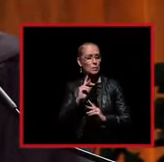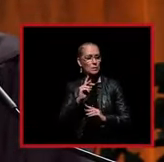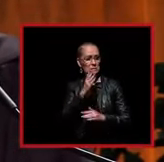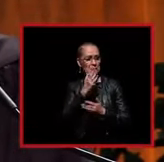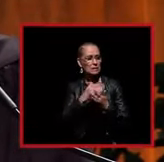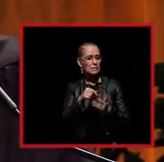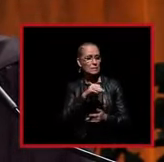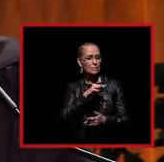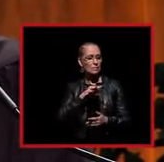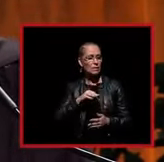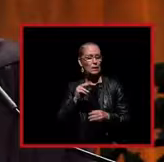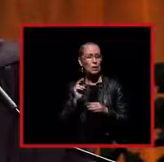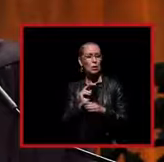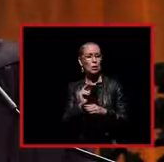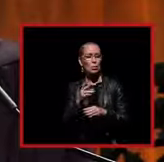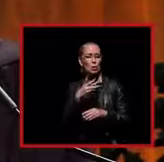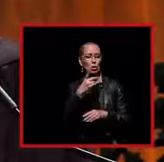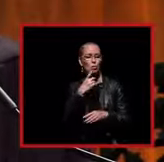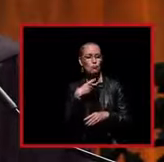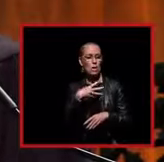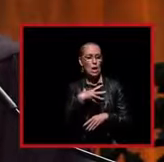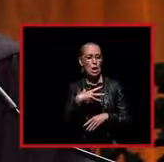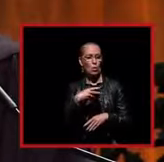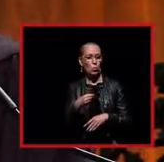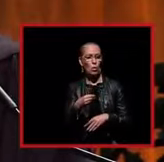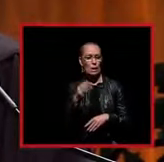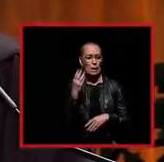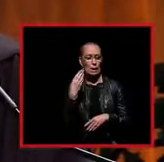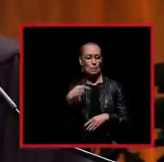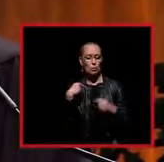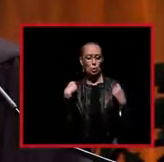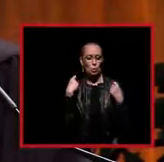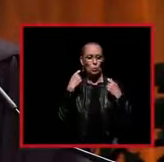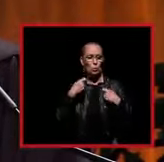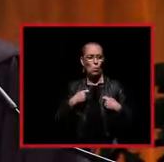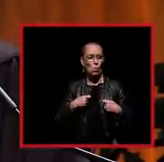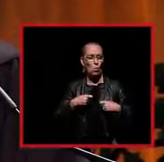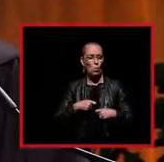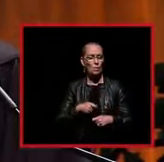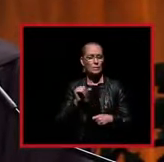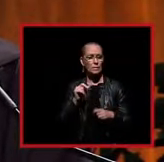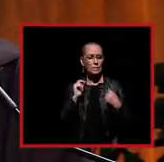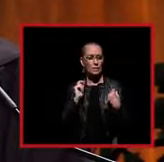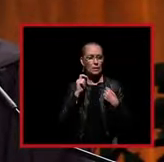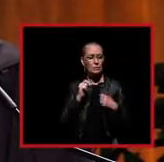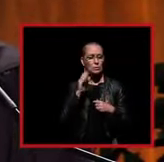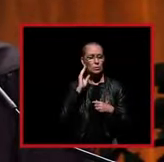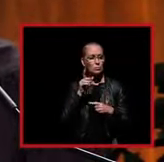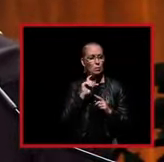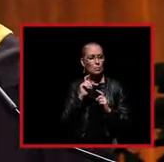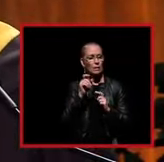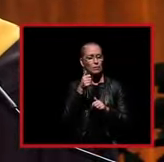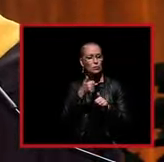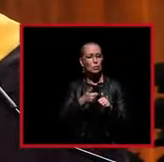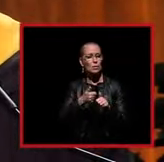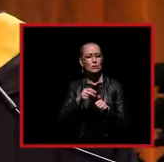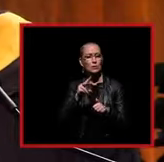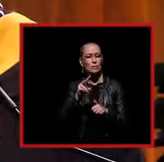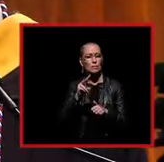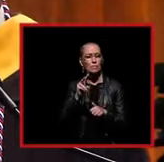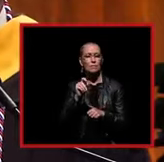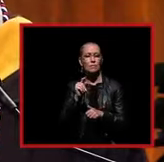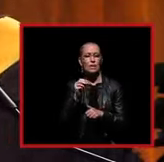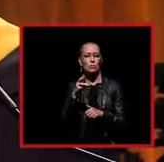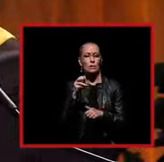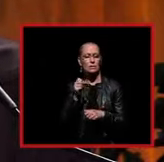faculty are wearing these red, white, and blue cords. These cords have been given to each of our veterans to honor their service